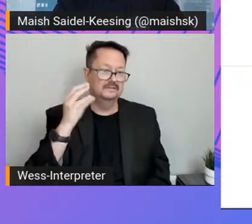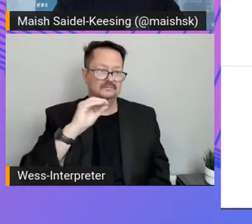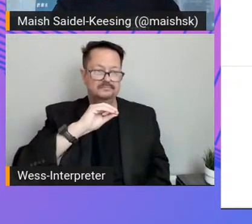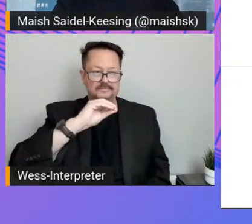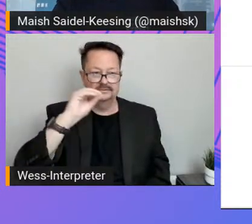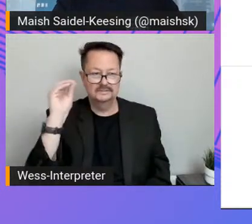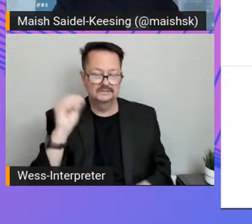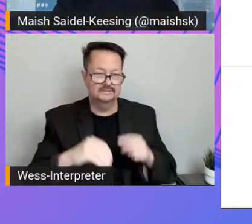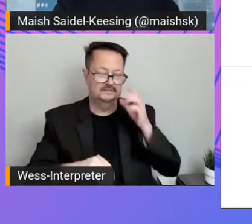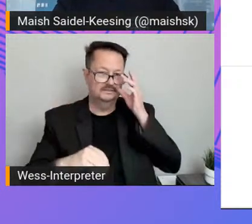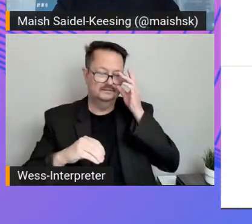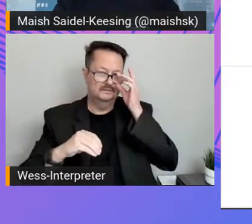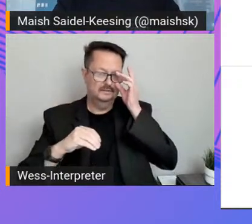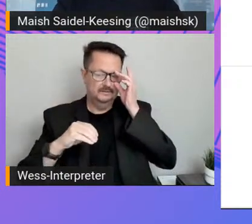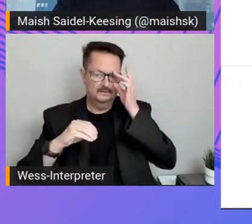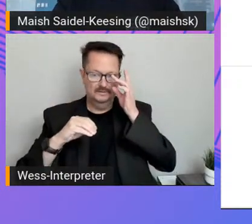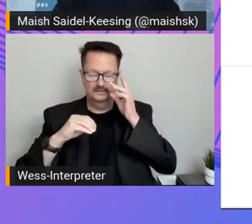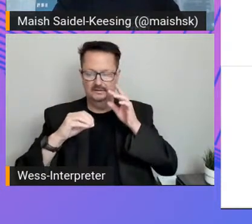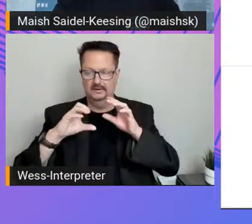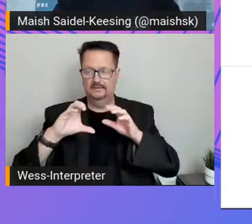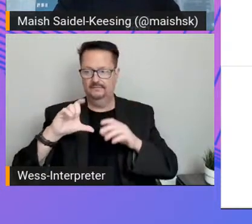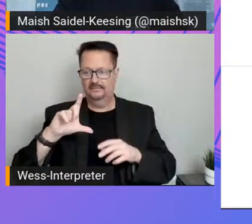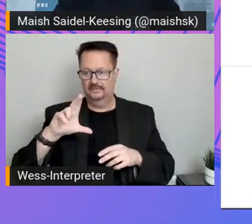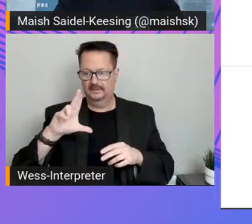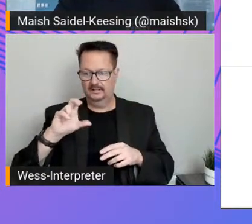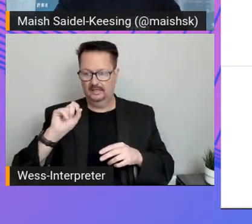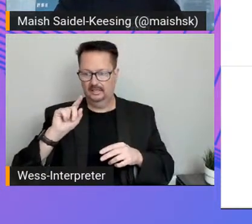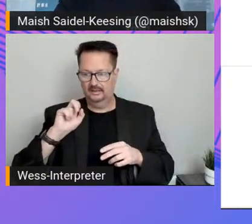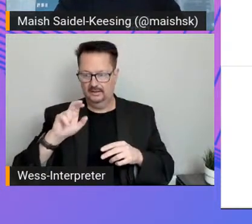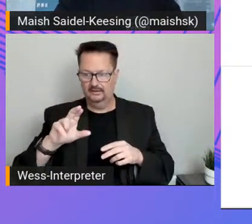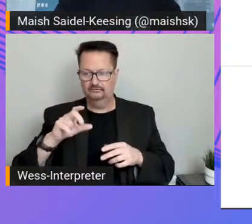percentage of the cluster cost